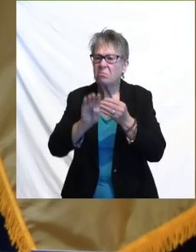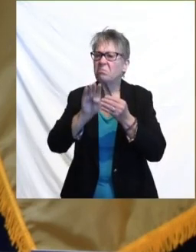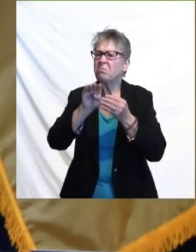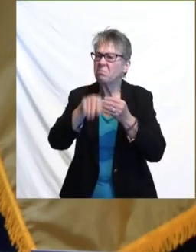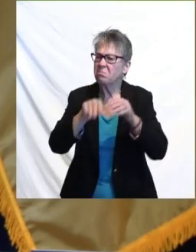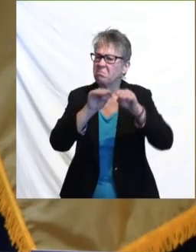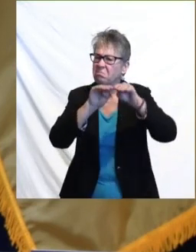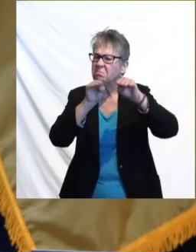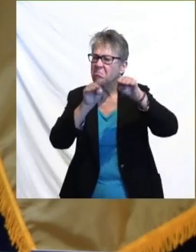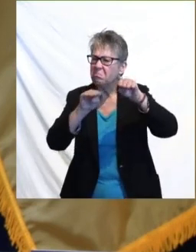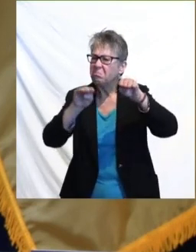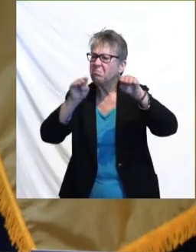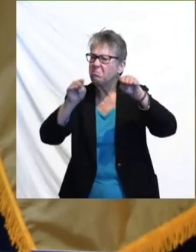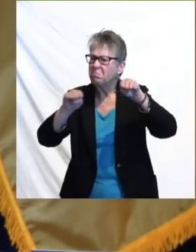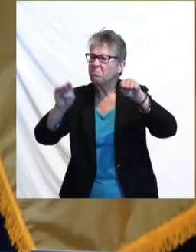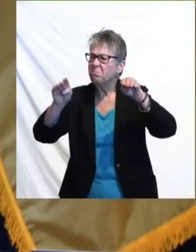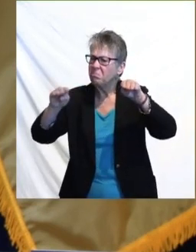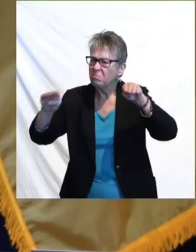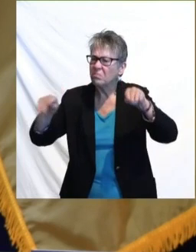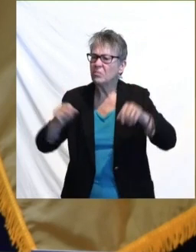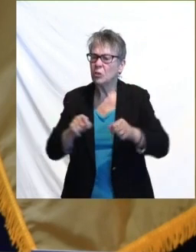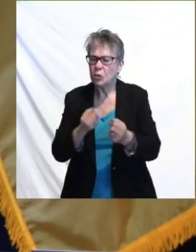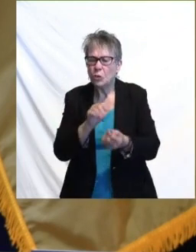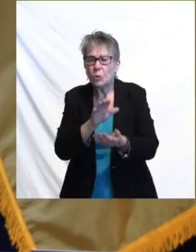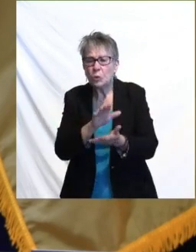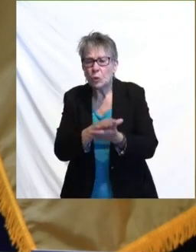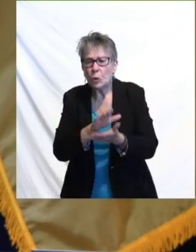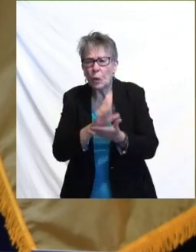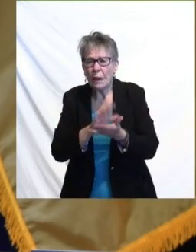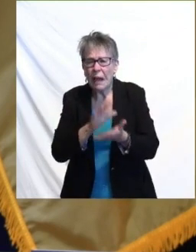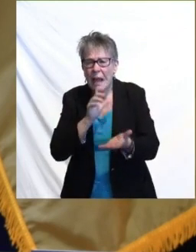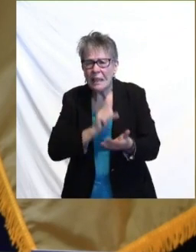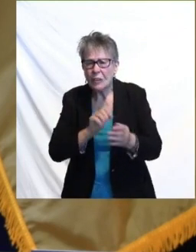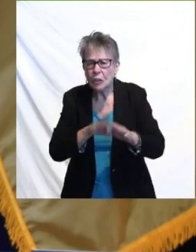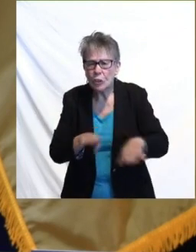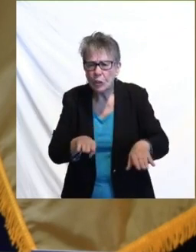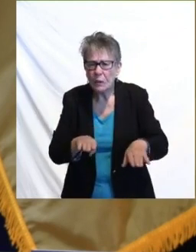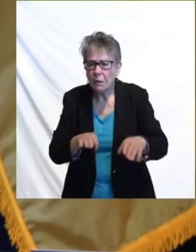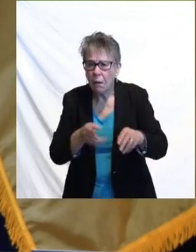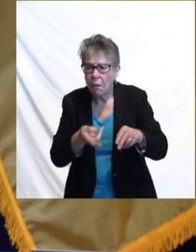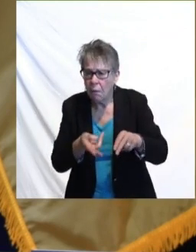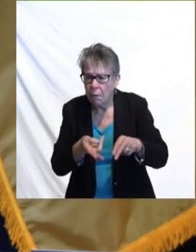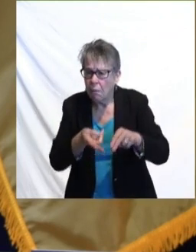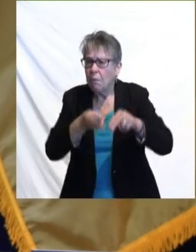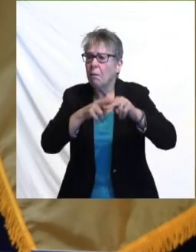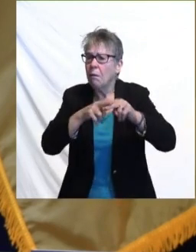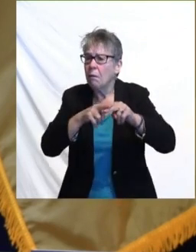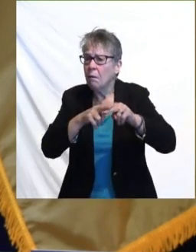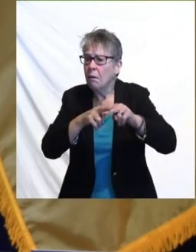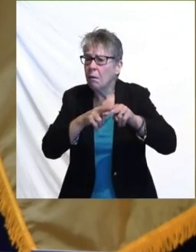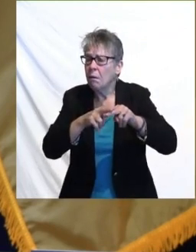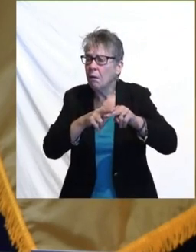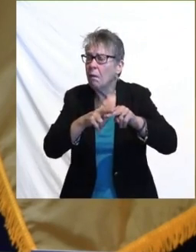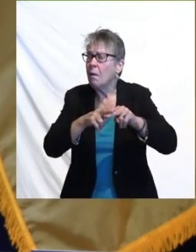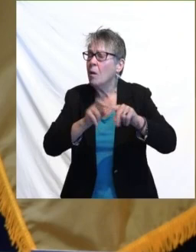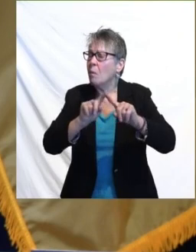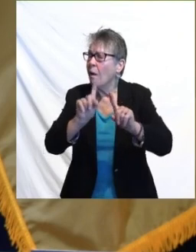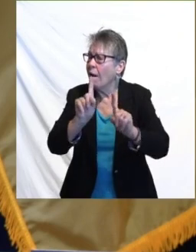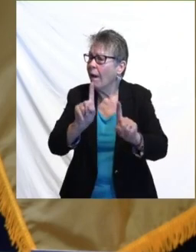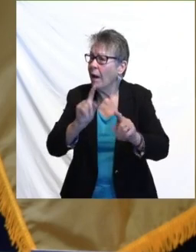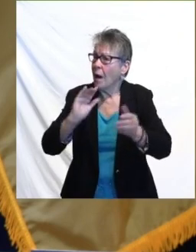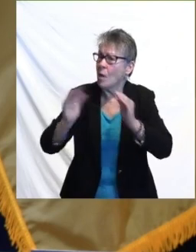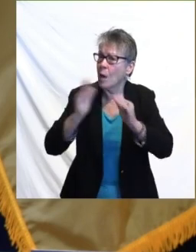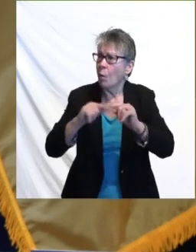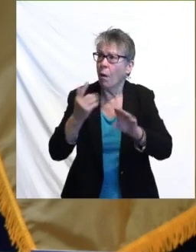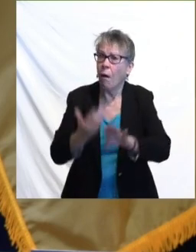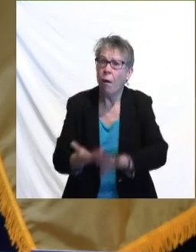in school-age children than we were before, but their overall case rates are still relatively low compared to where they were a year ago. So most likely